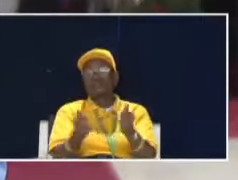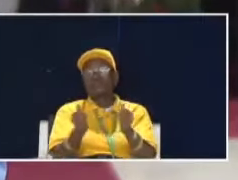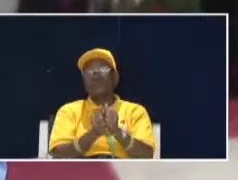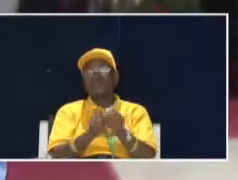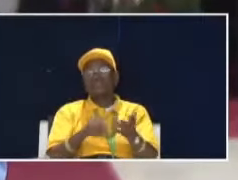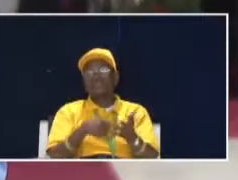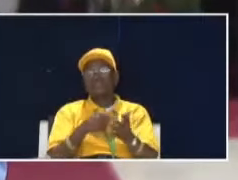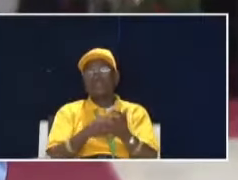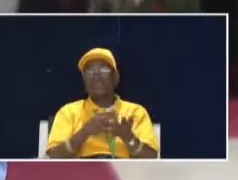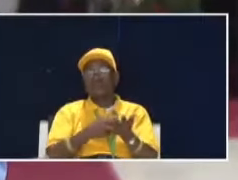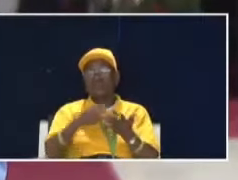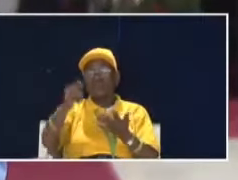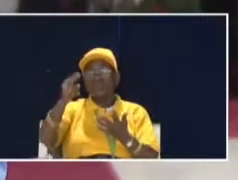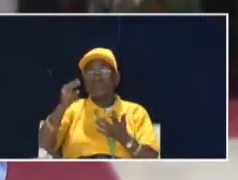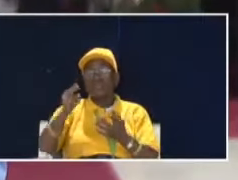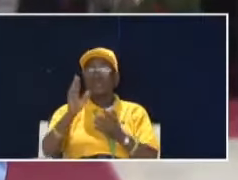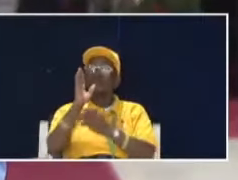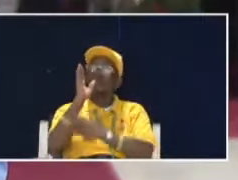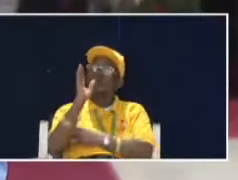to Him